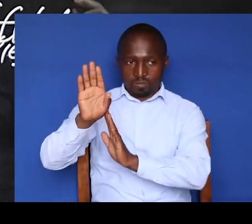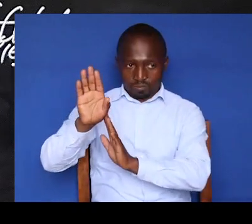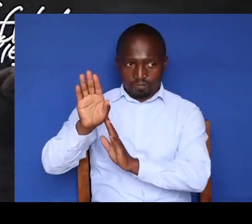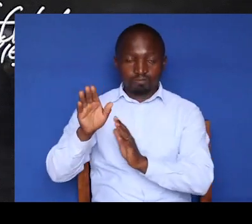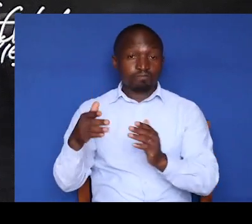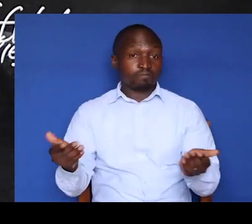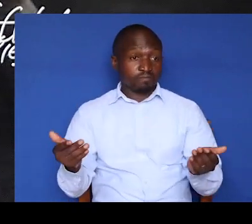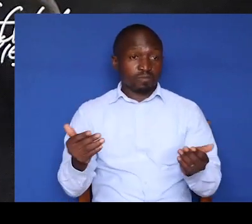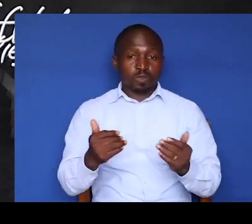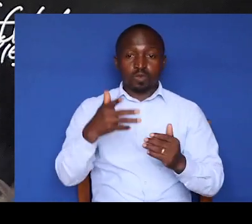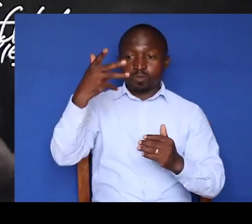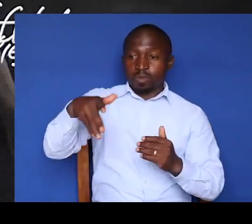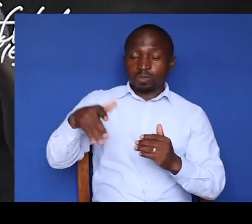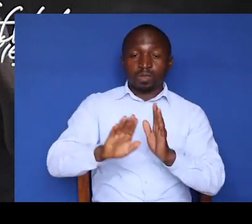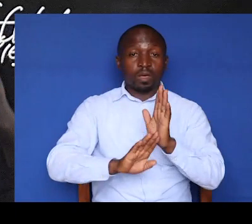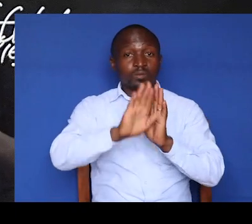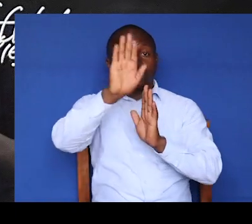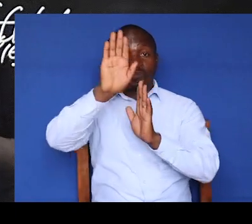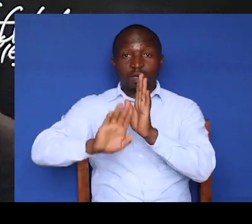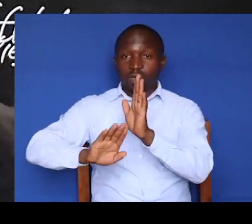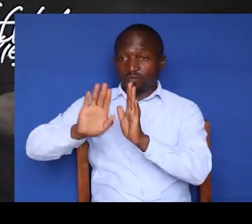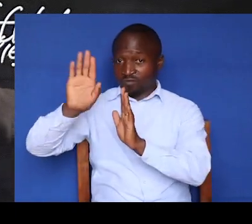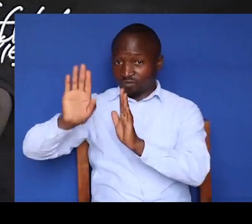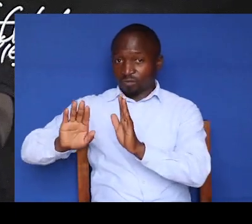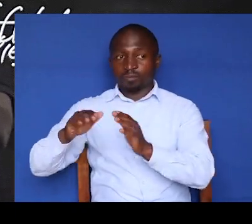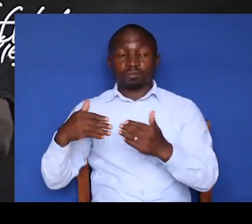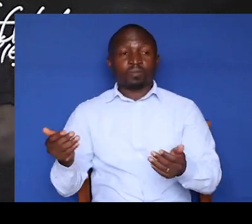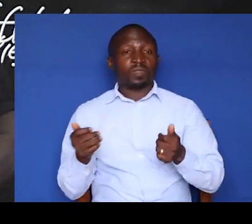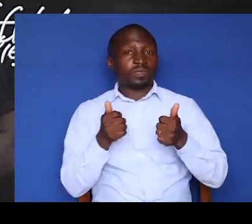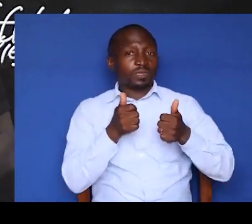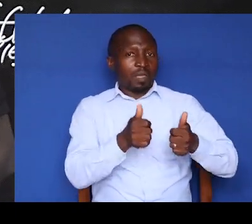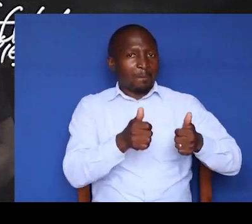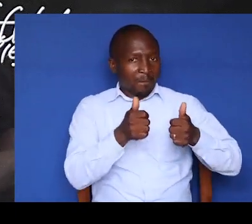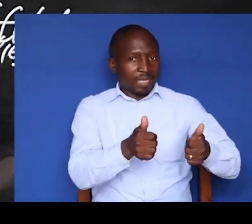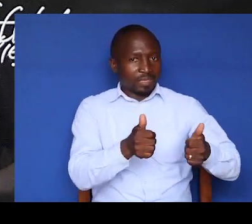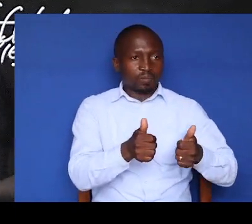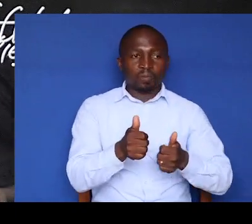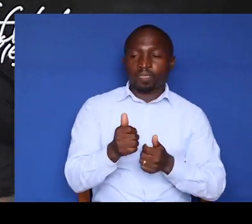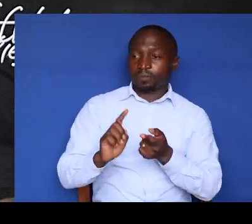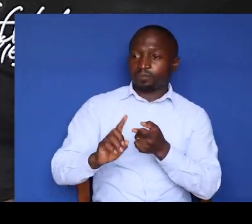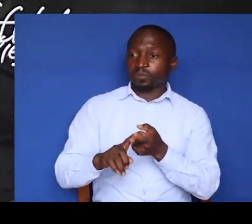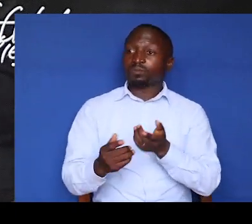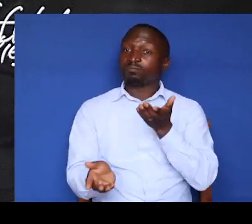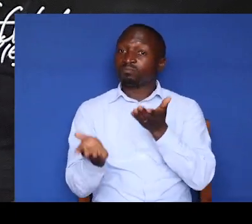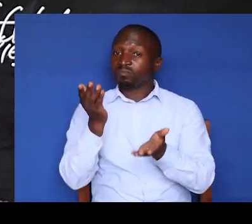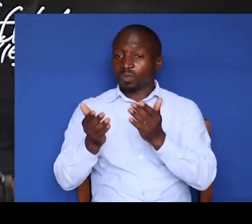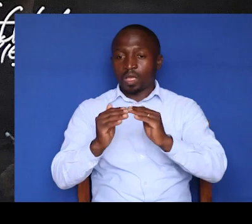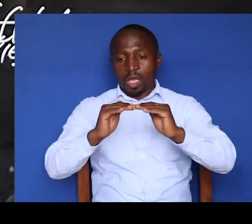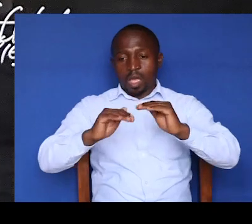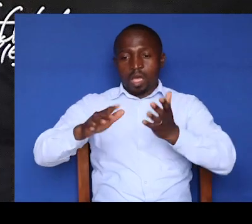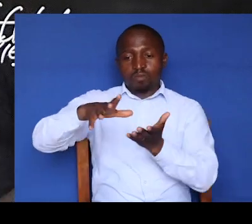So fluctuation of water volume in the river system partly depends on the extent of